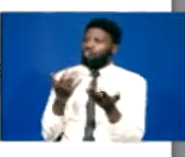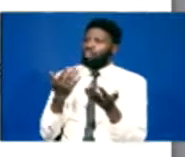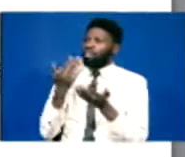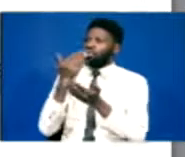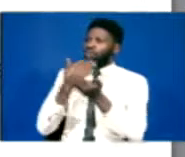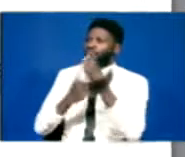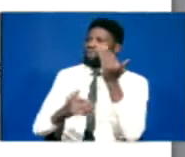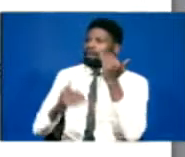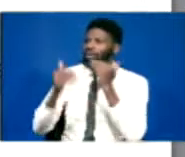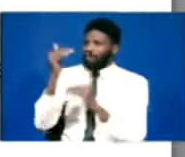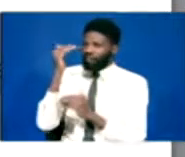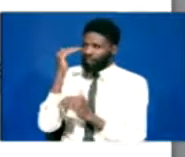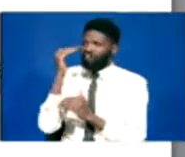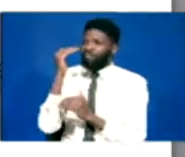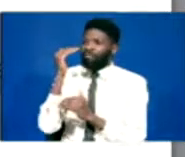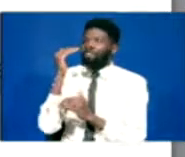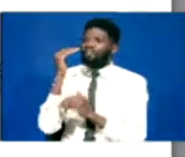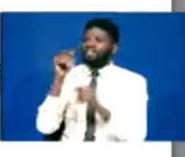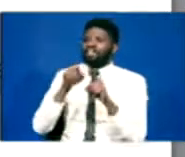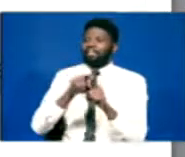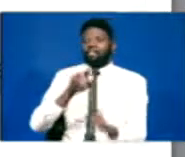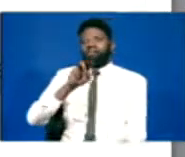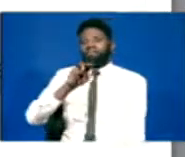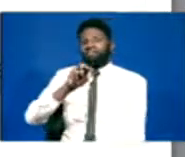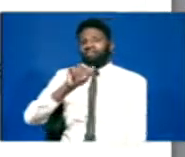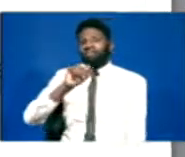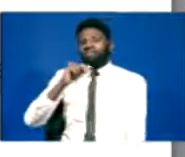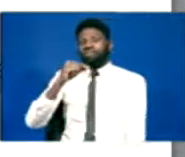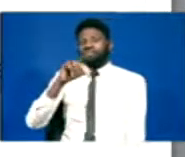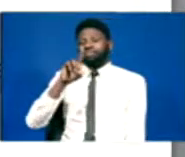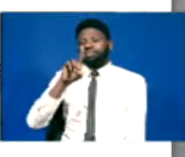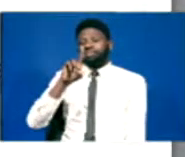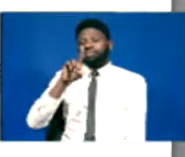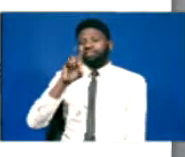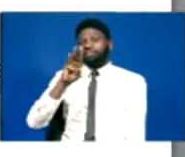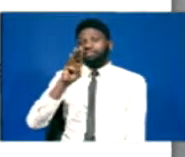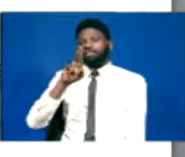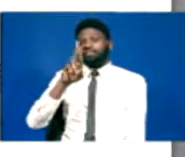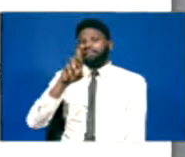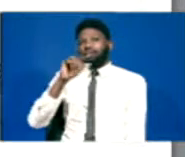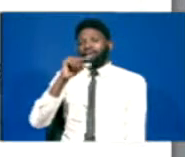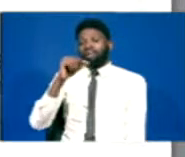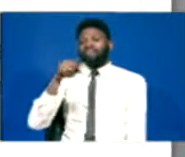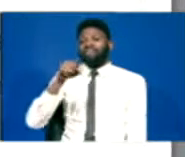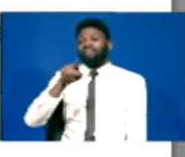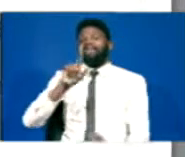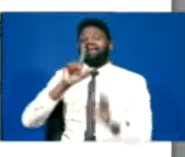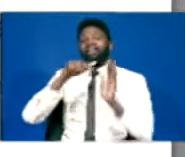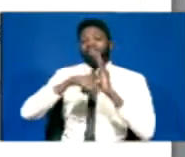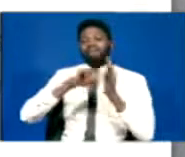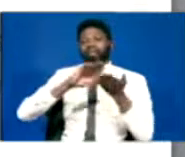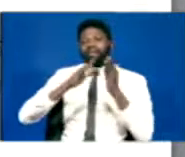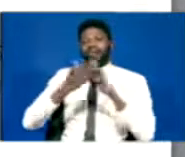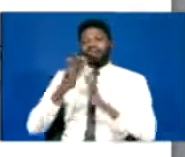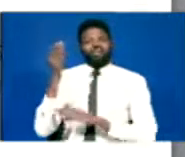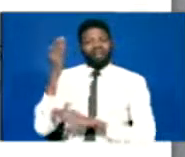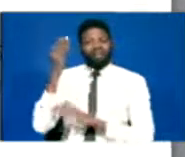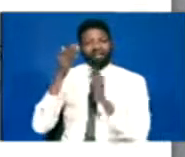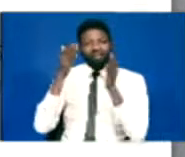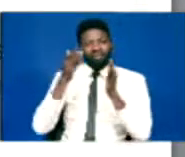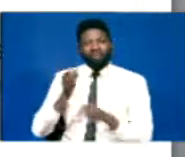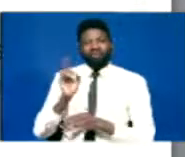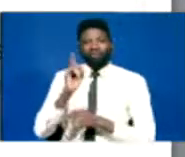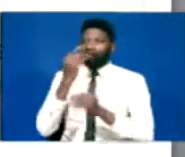And looking after graduating with his master's, he was able to become a lecturer at the University of Nairobi between the periods